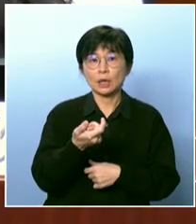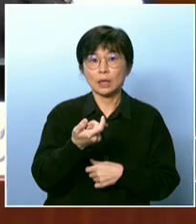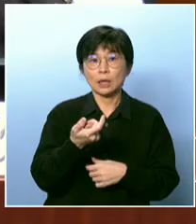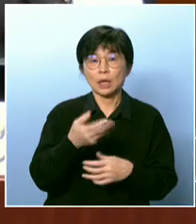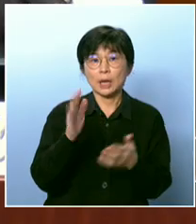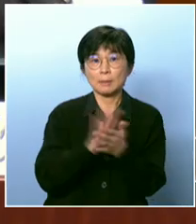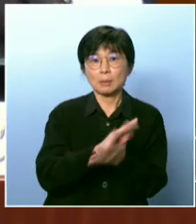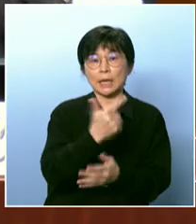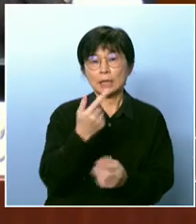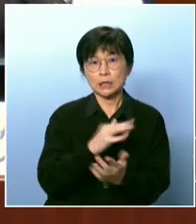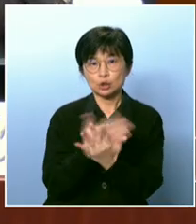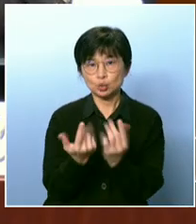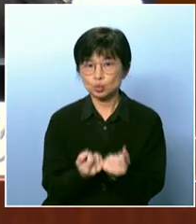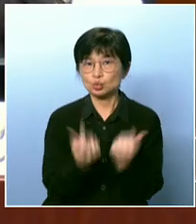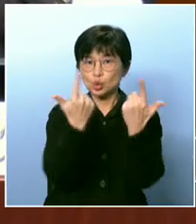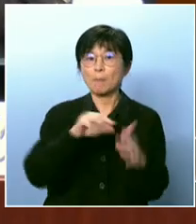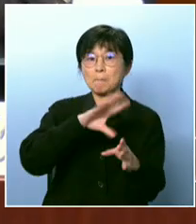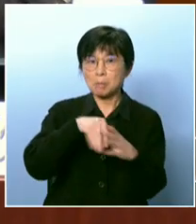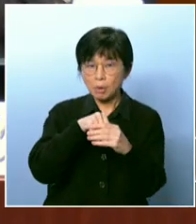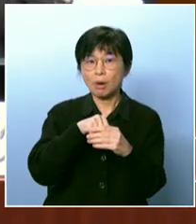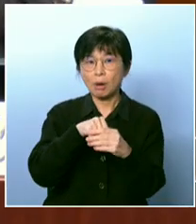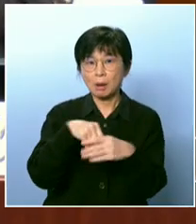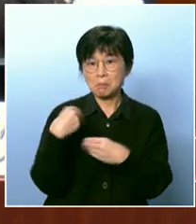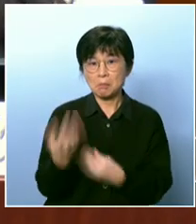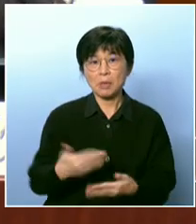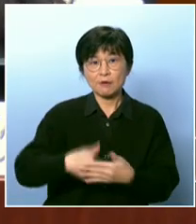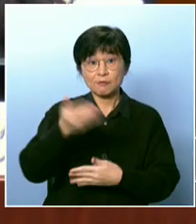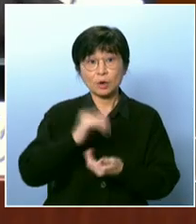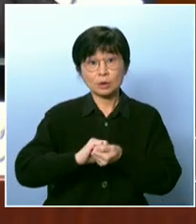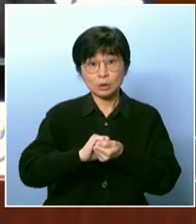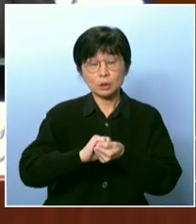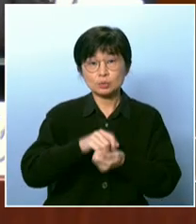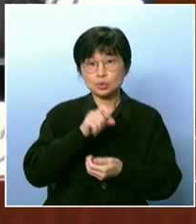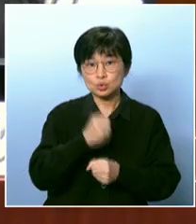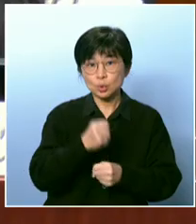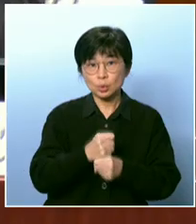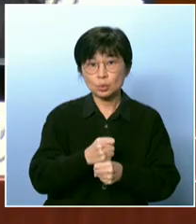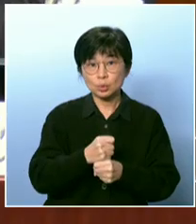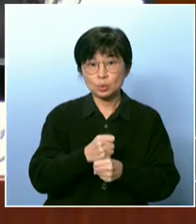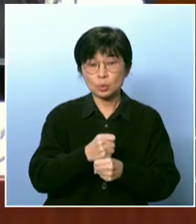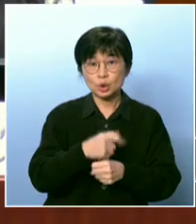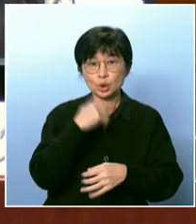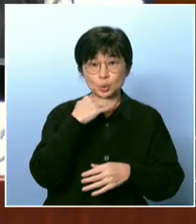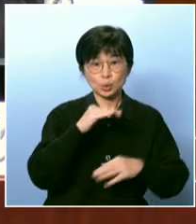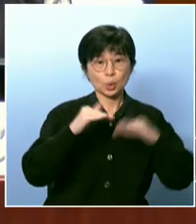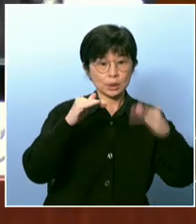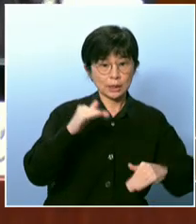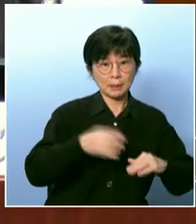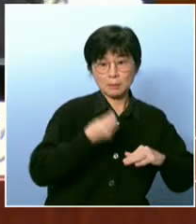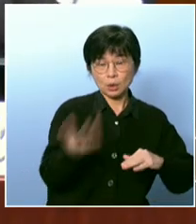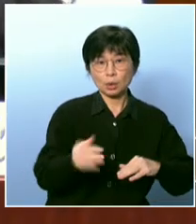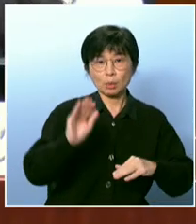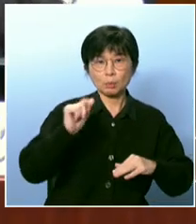I believe what they said was there would be a cap for the on-cost payable, and right now the